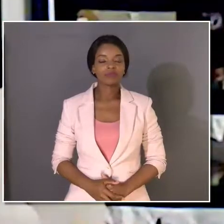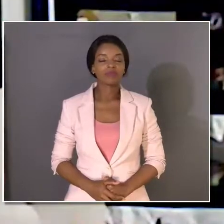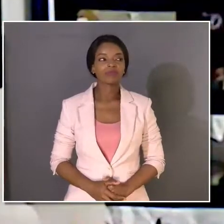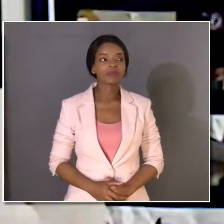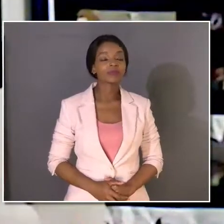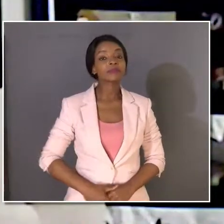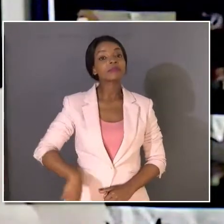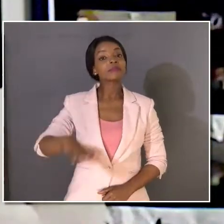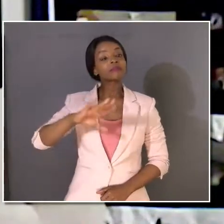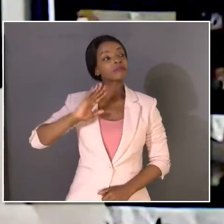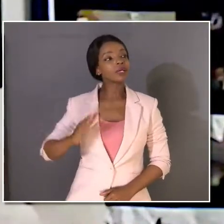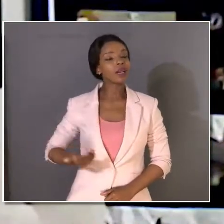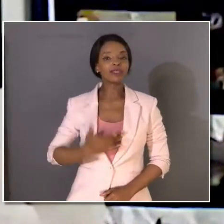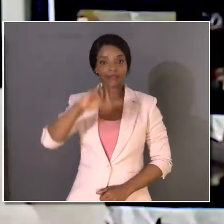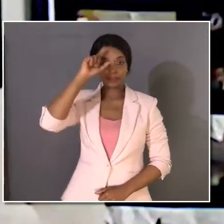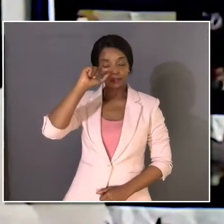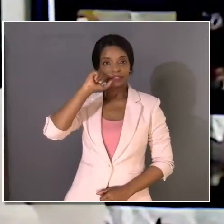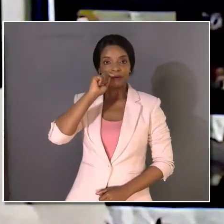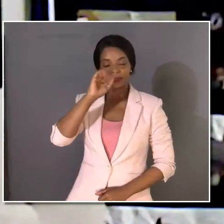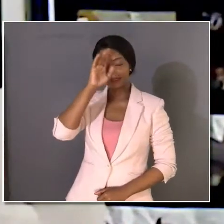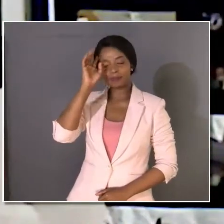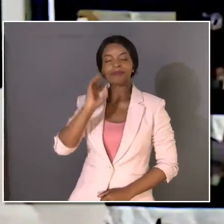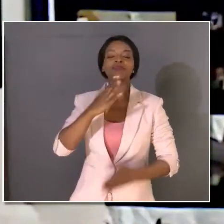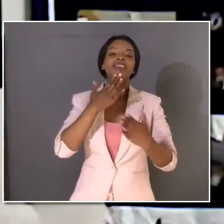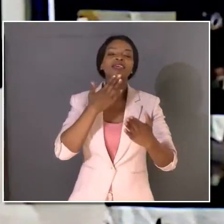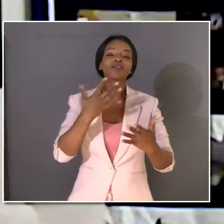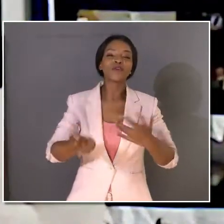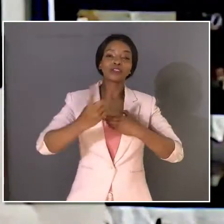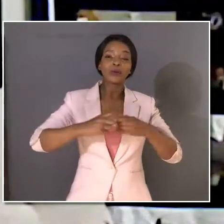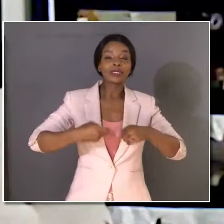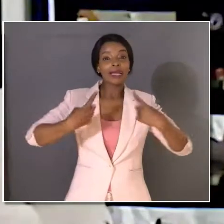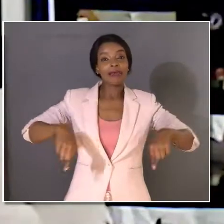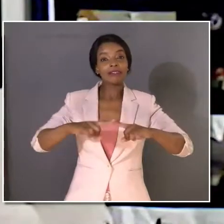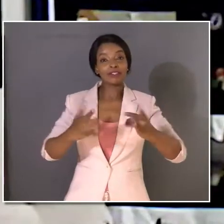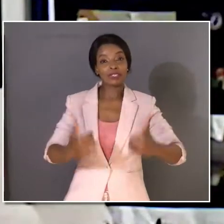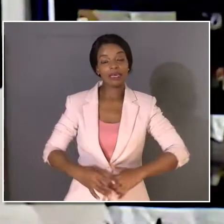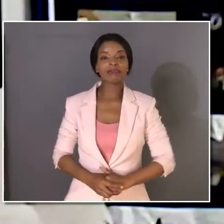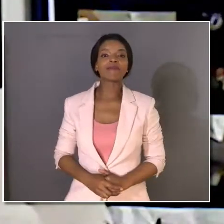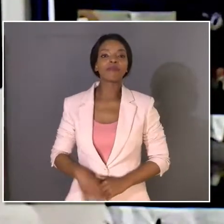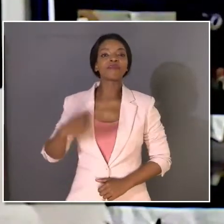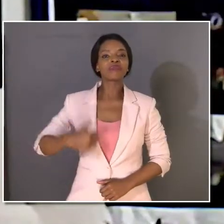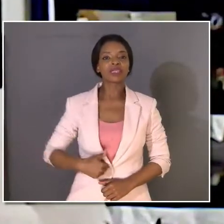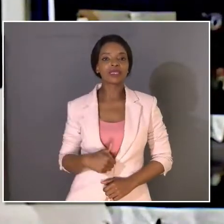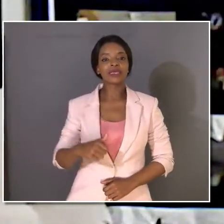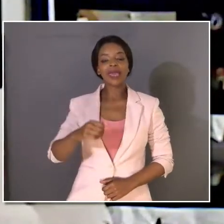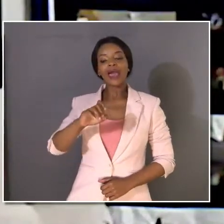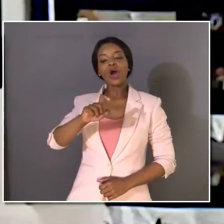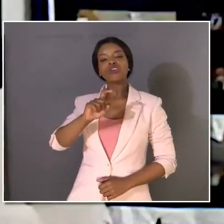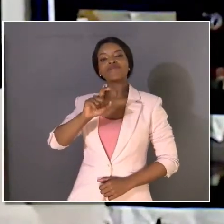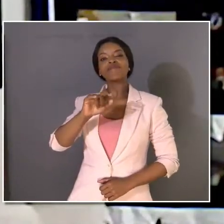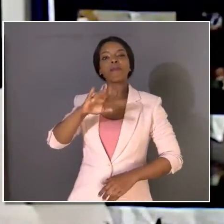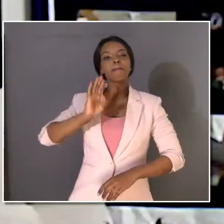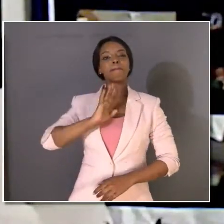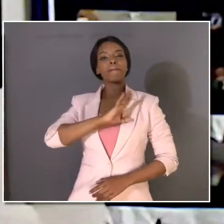Ladies and gentlemen, thank you for joining us today. I am William Rowland, and I'm a trustee of the SAB